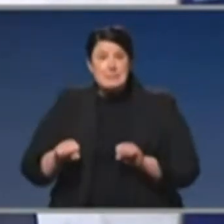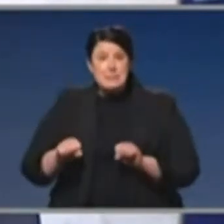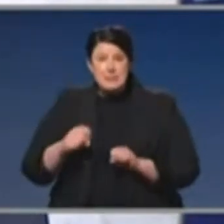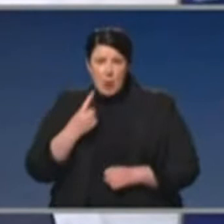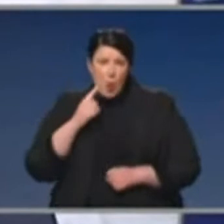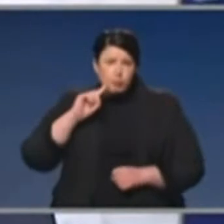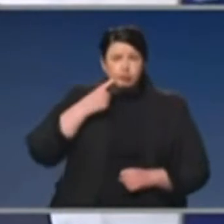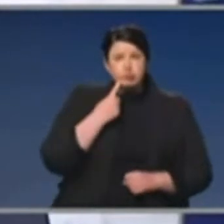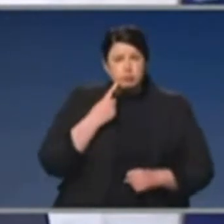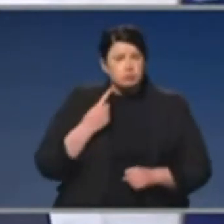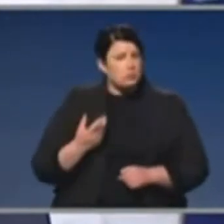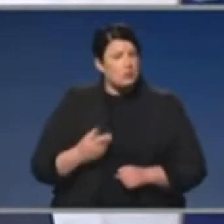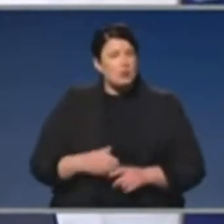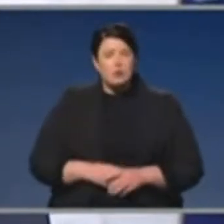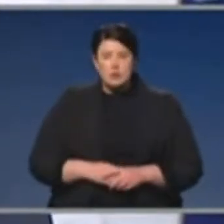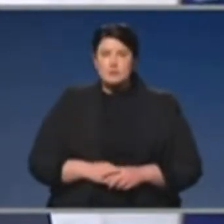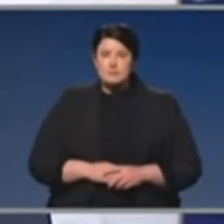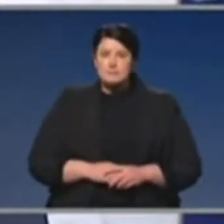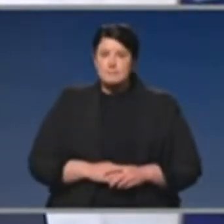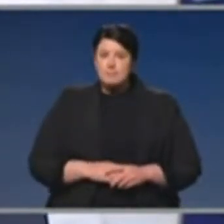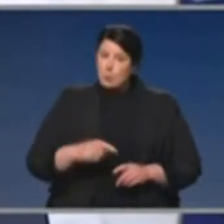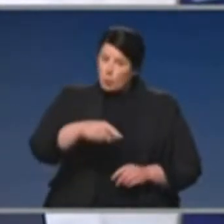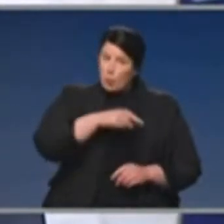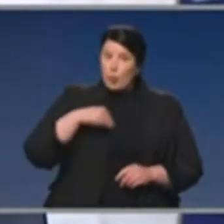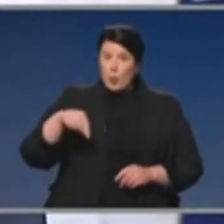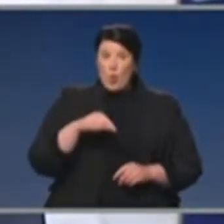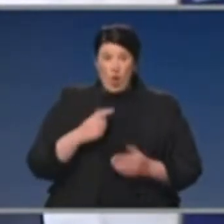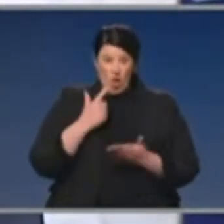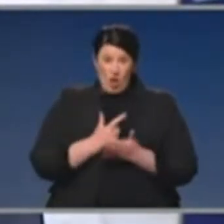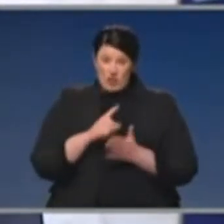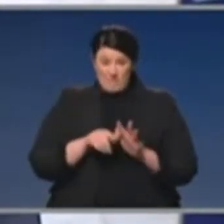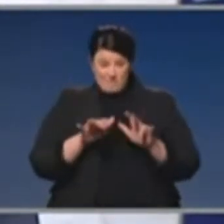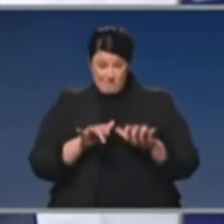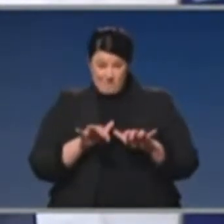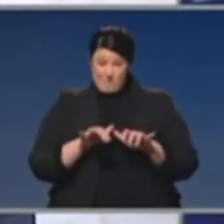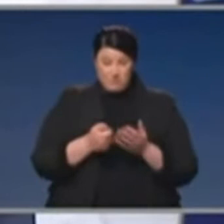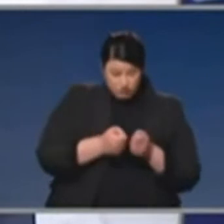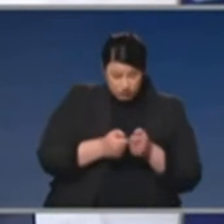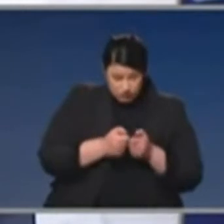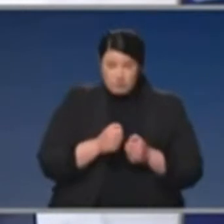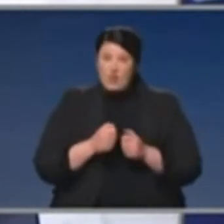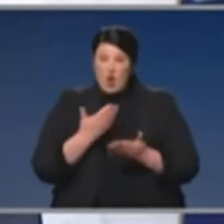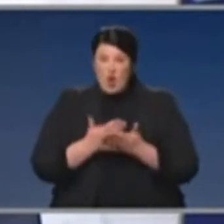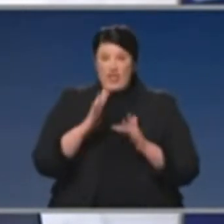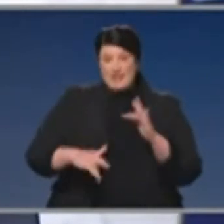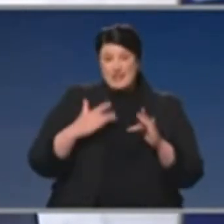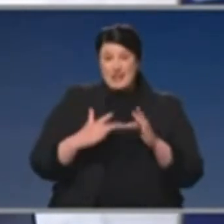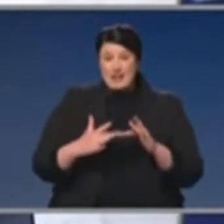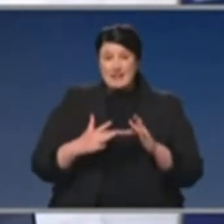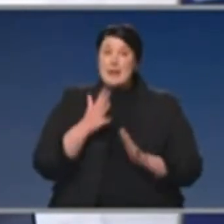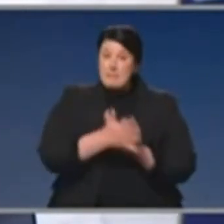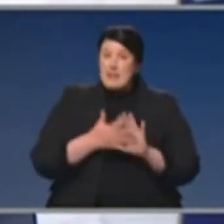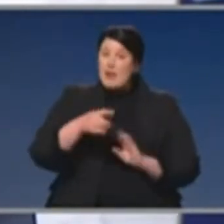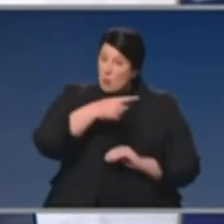intent. And the reality is that all of us are spending more and more time online. So we need to have a strategy as a country to